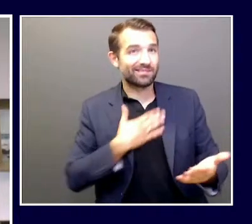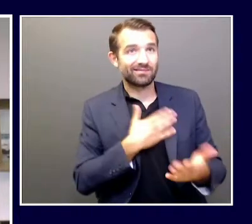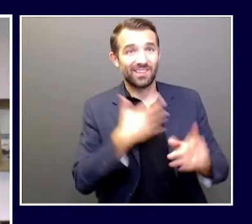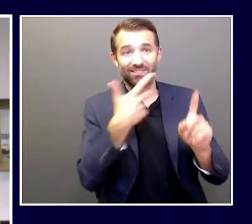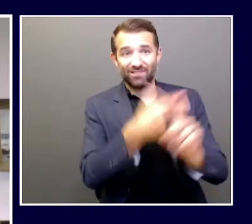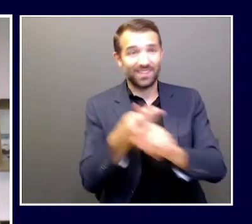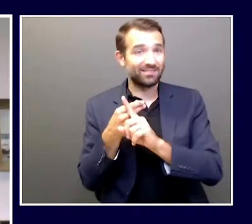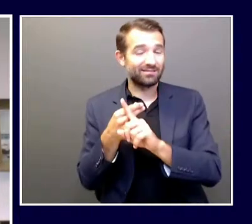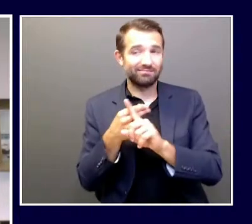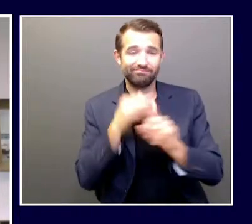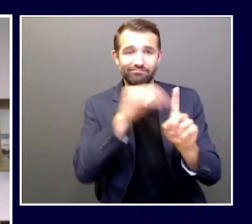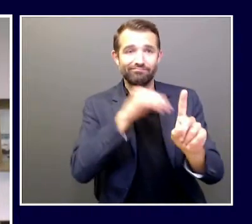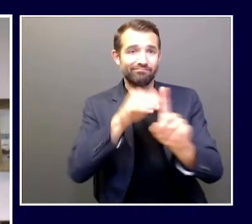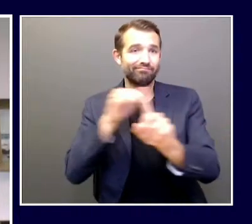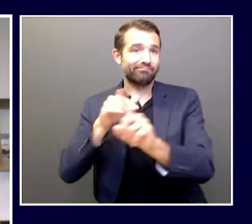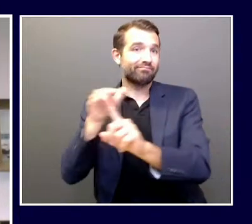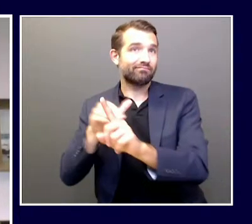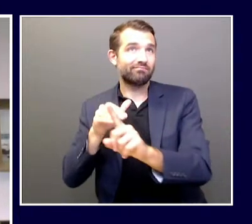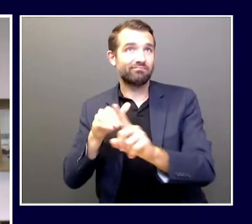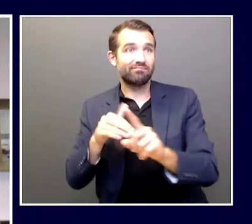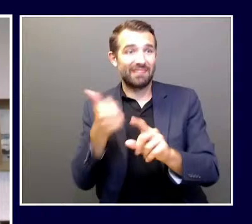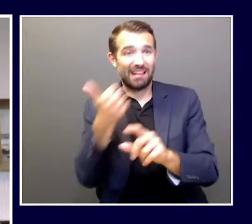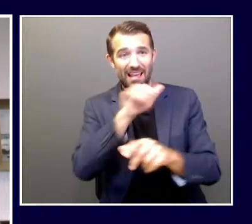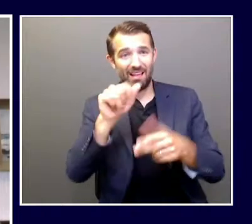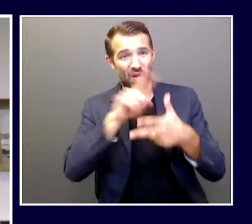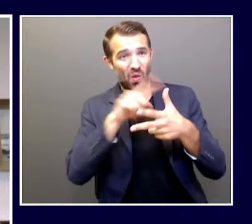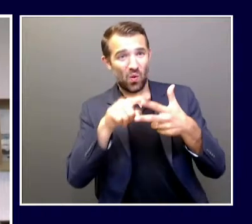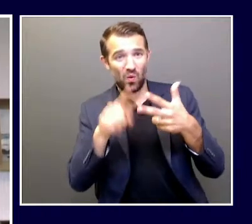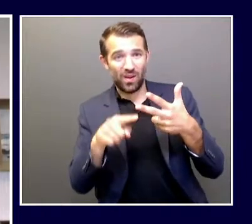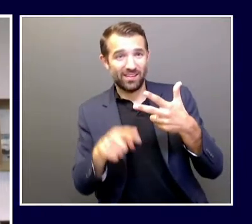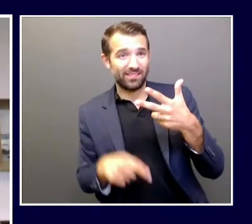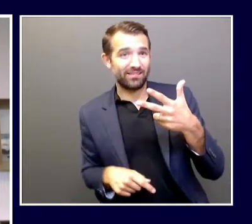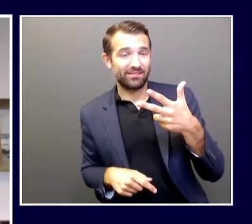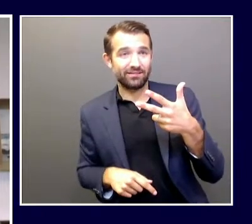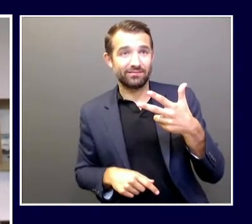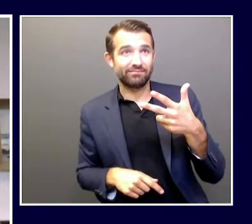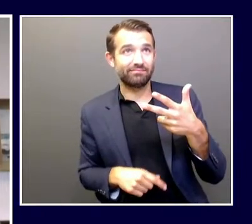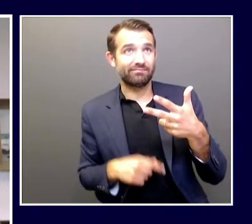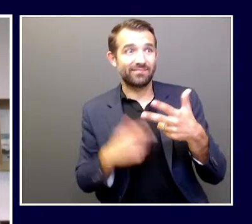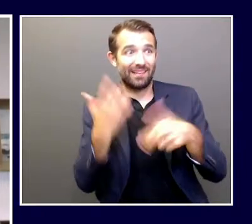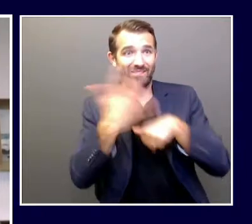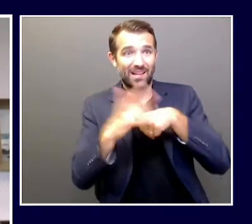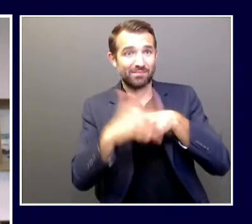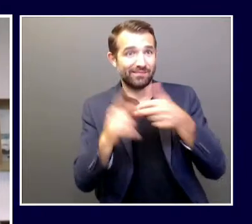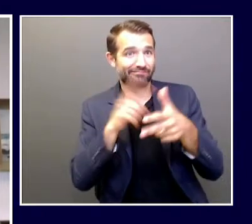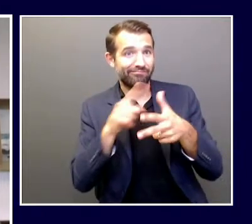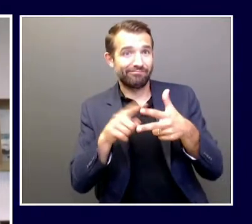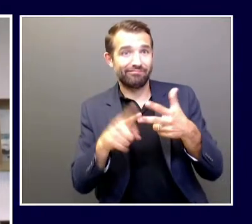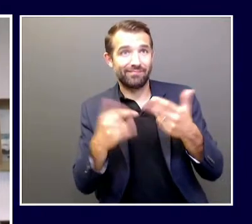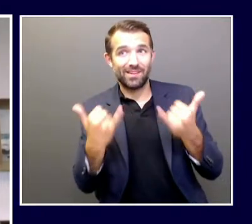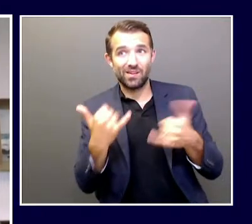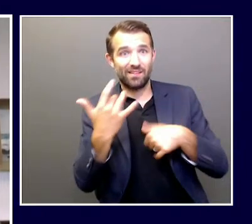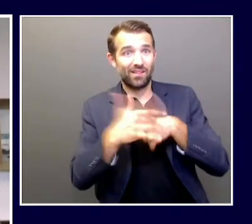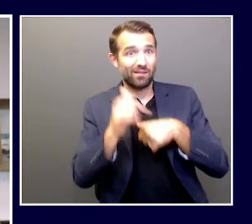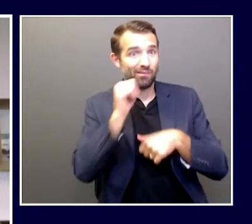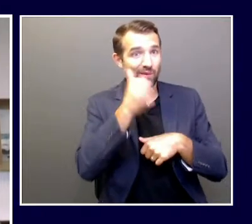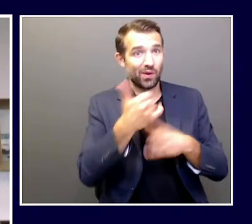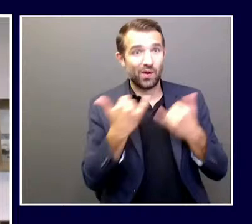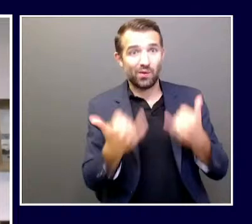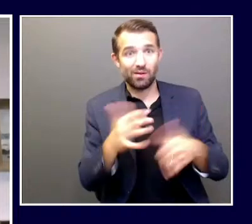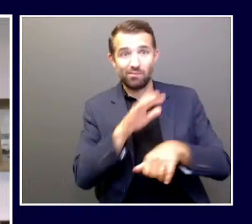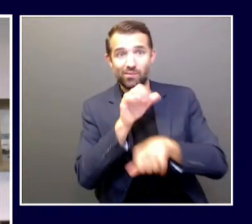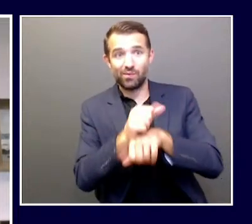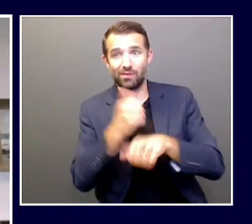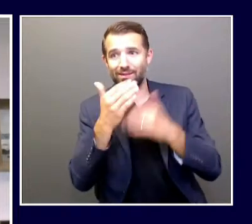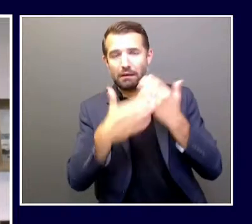with any of the 3 vaccines across the state of Maine today or tomorrow, as you so choose. That is the single